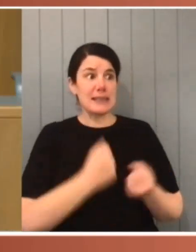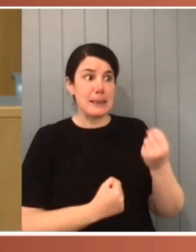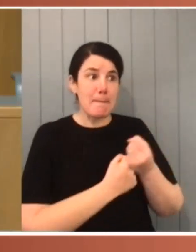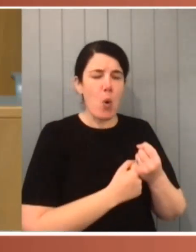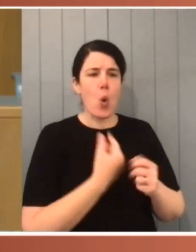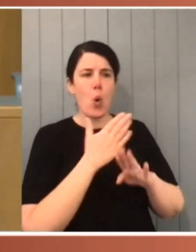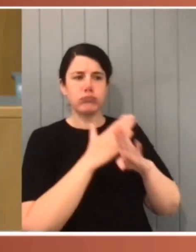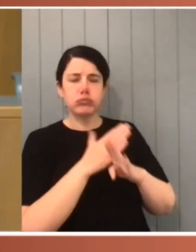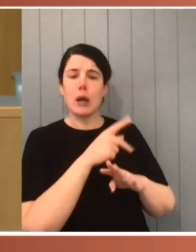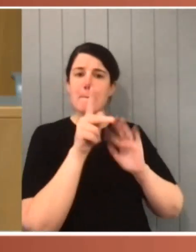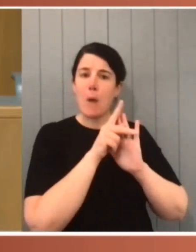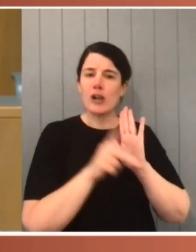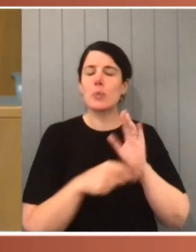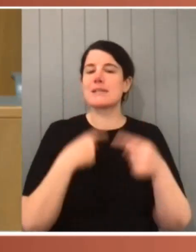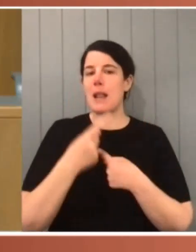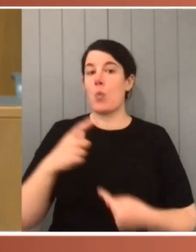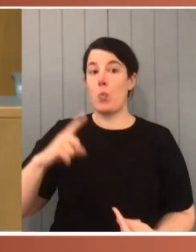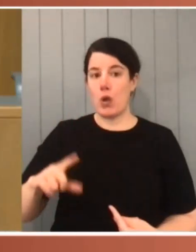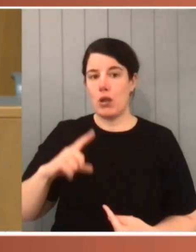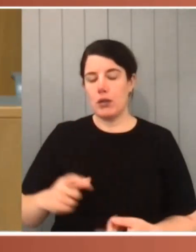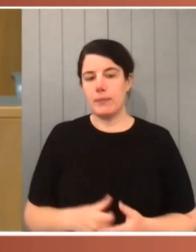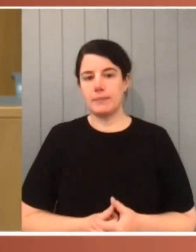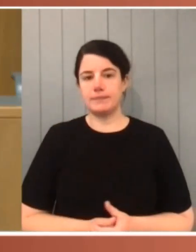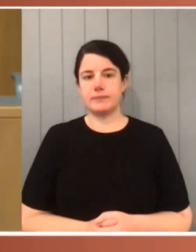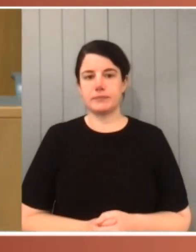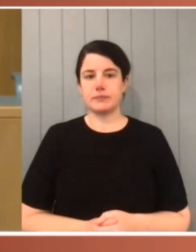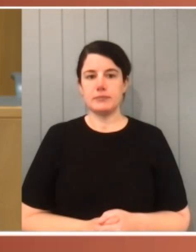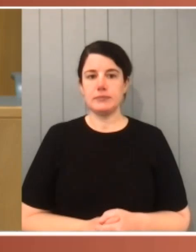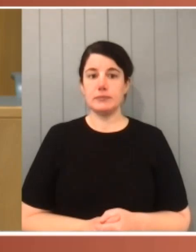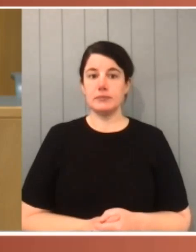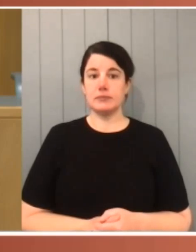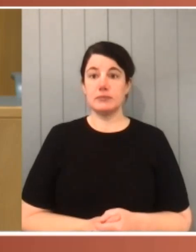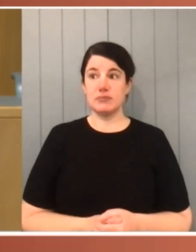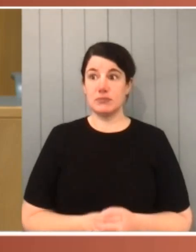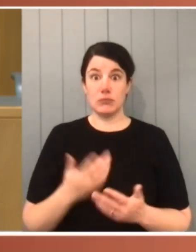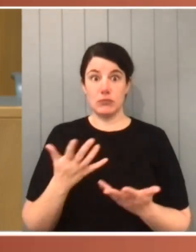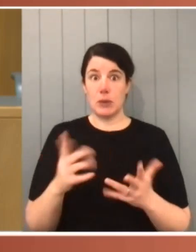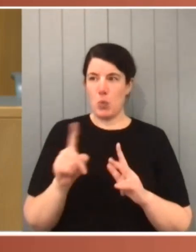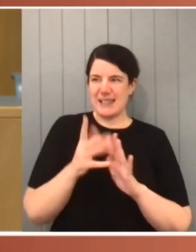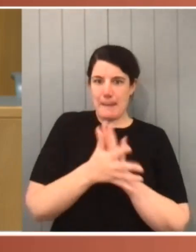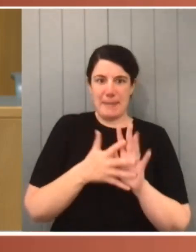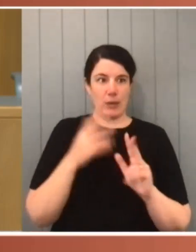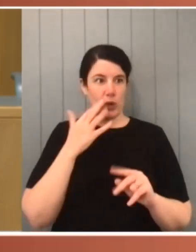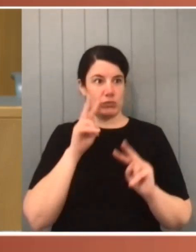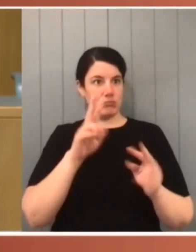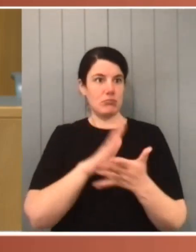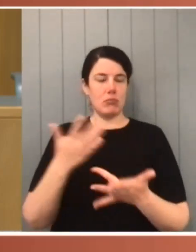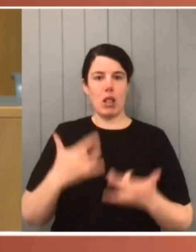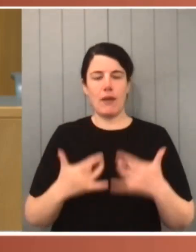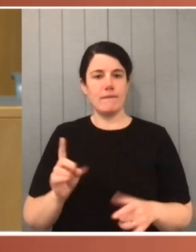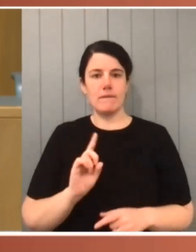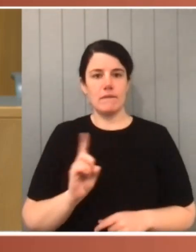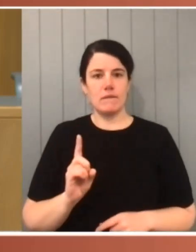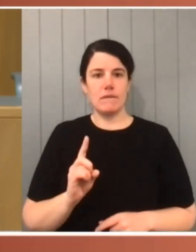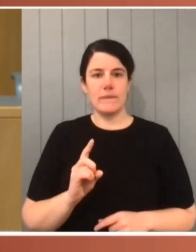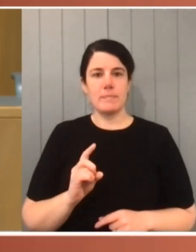So, what does this mean in practice? Well, there's been, as you might imagine, there's been a lot of discussion